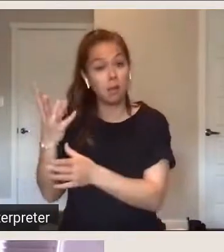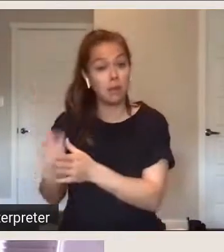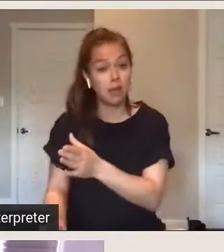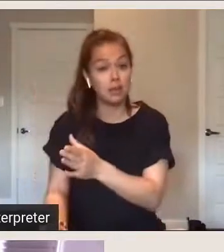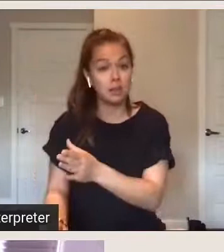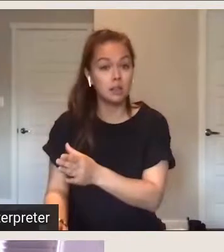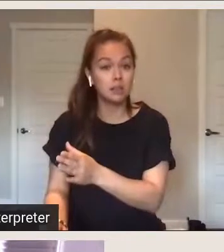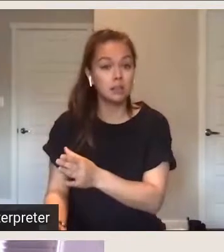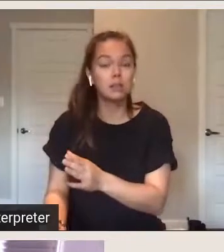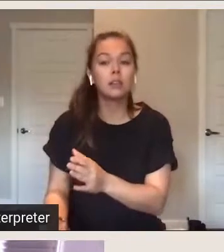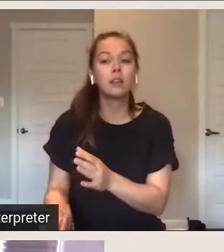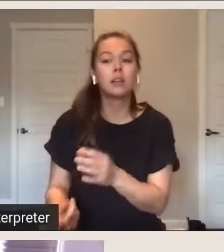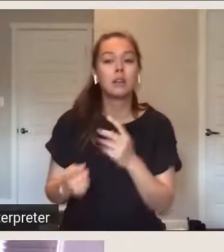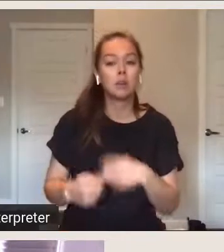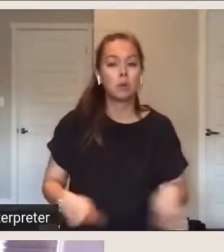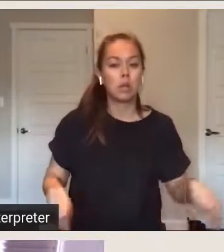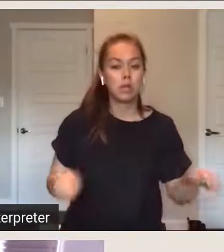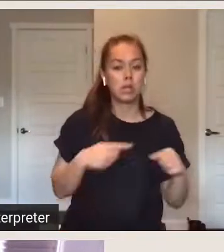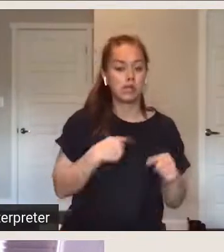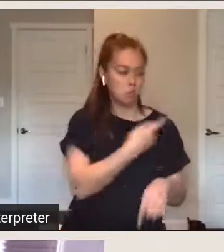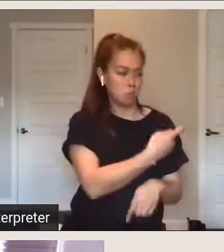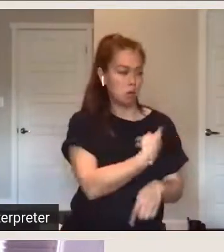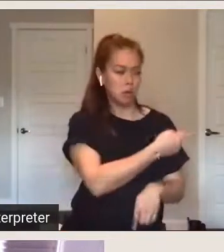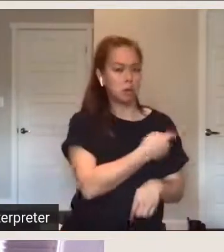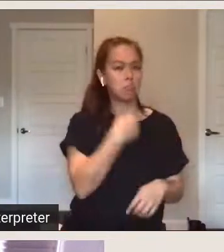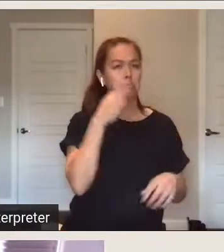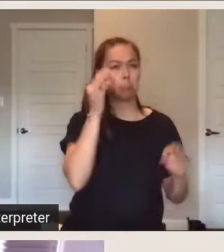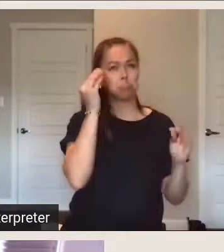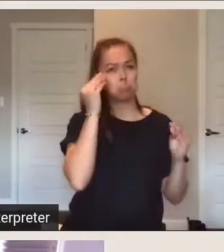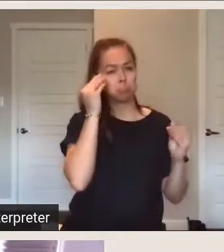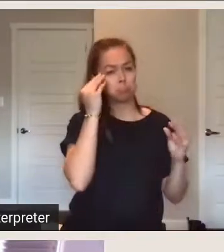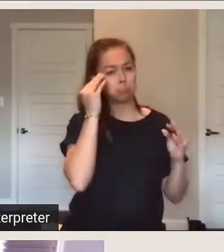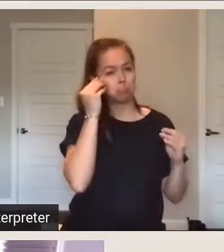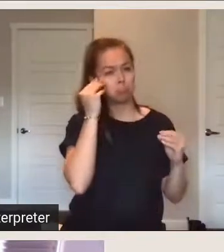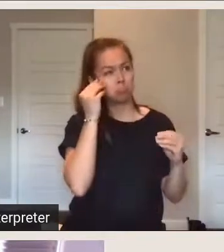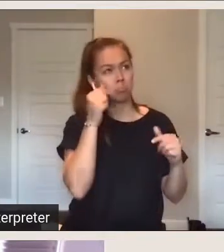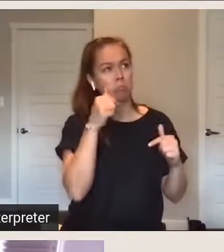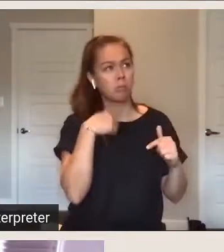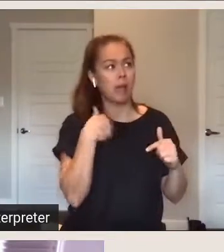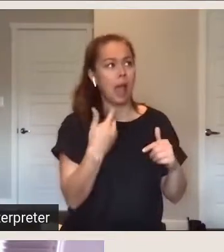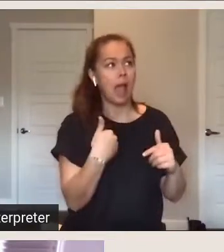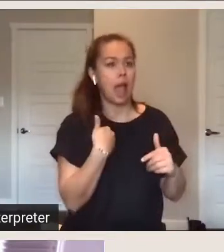to think, hey, you know, we had this footage